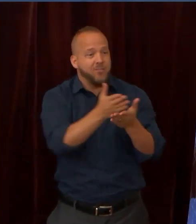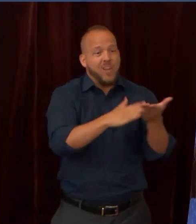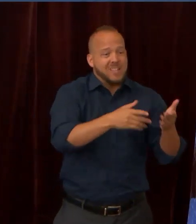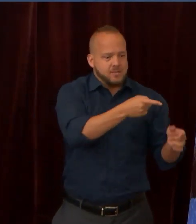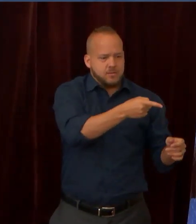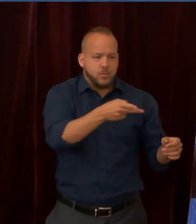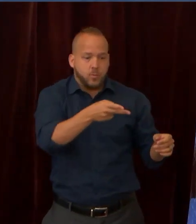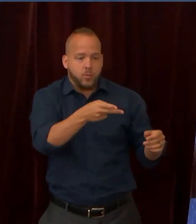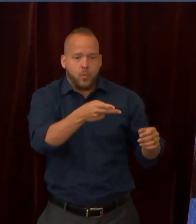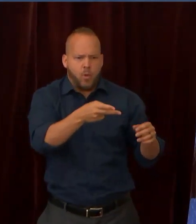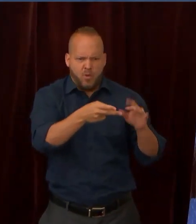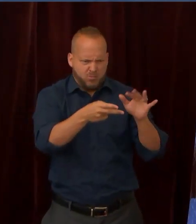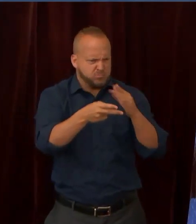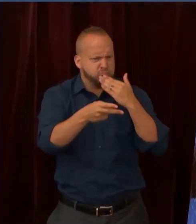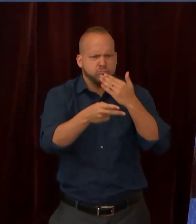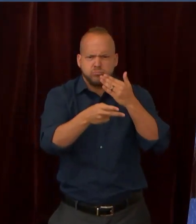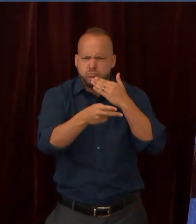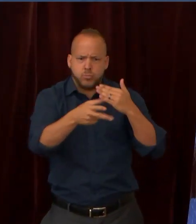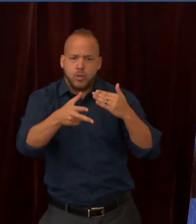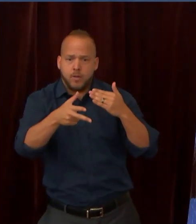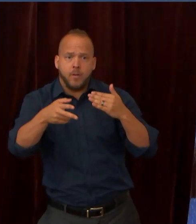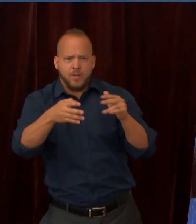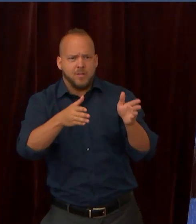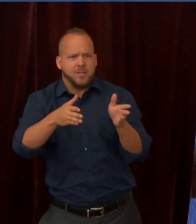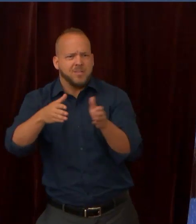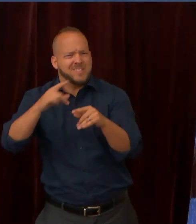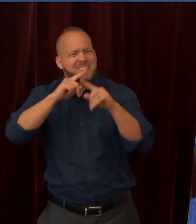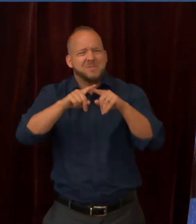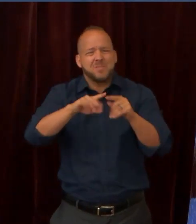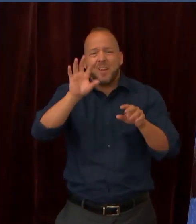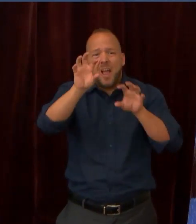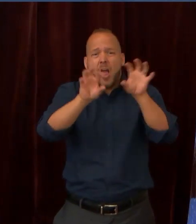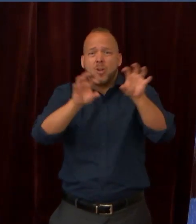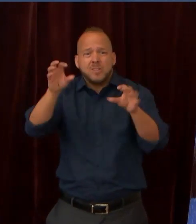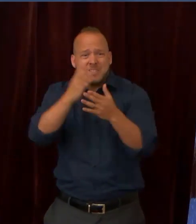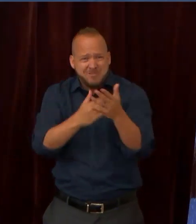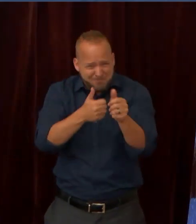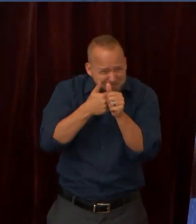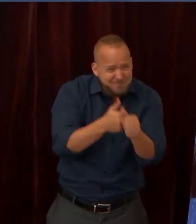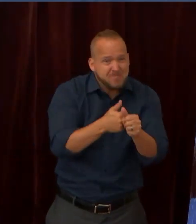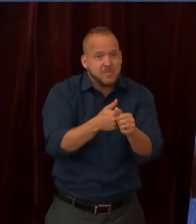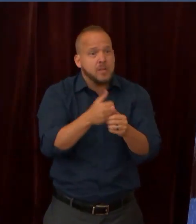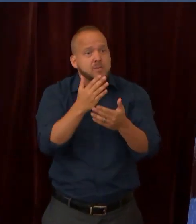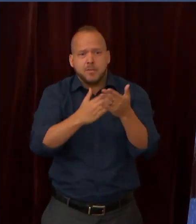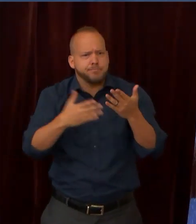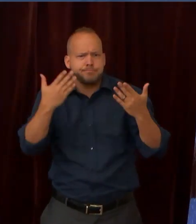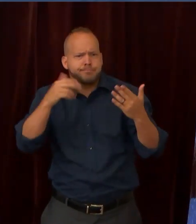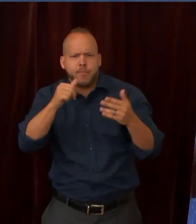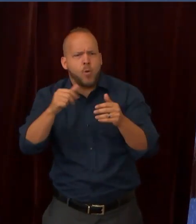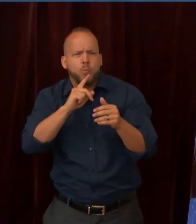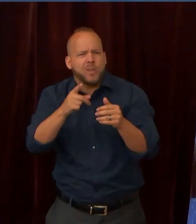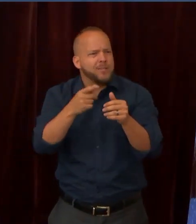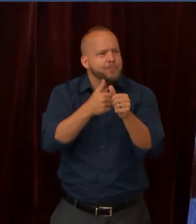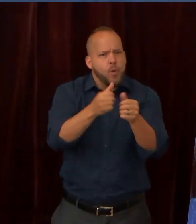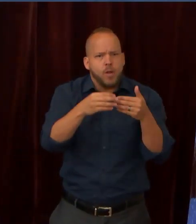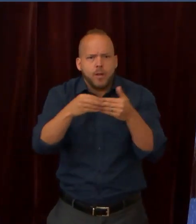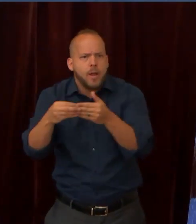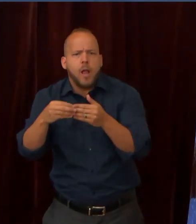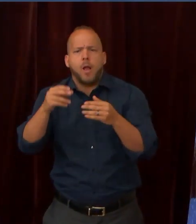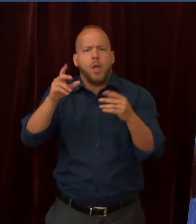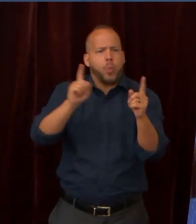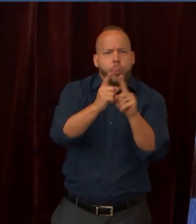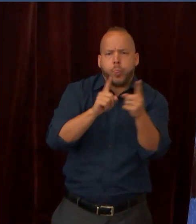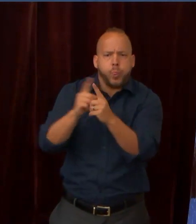many counties right now. I don't know the exact percentage, but it is a significant proportion of our state that are now. We have